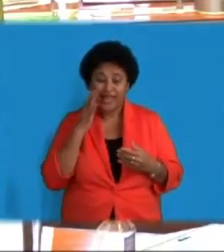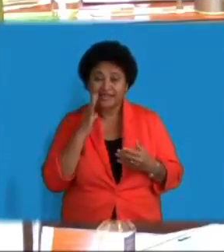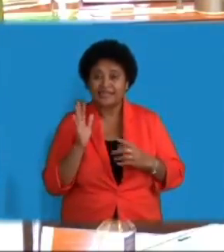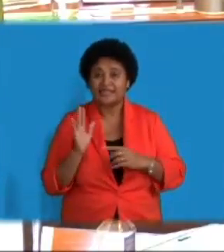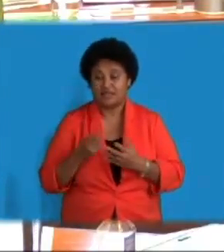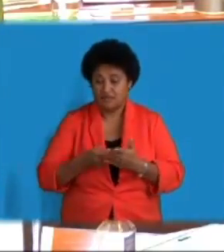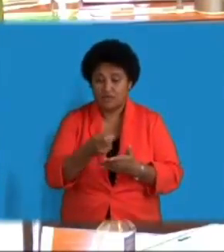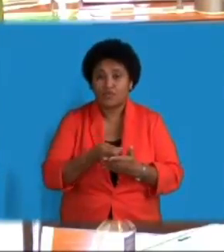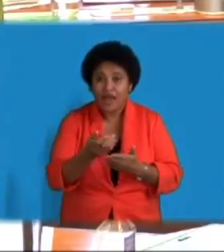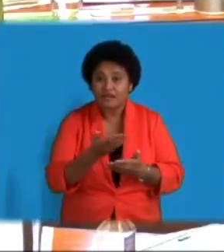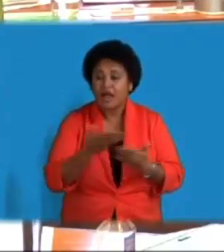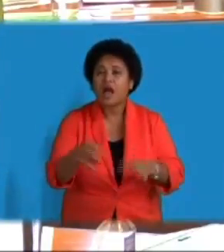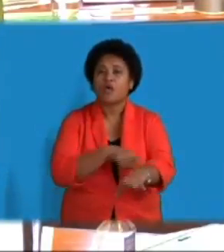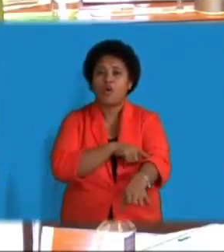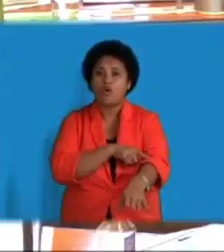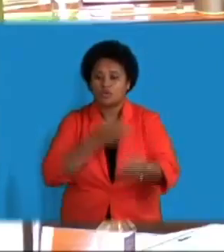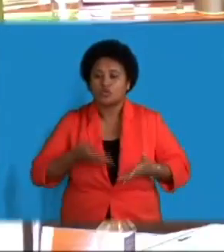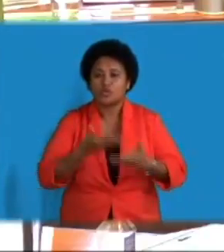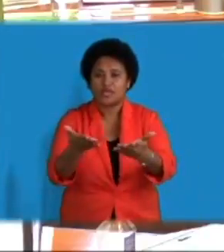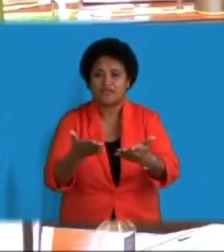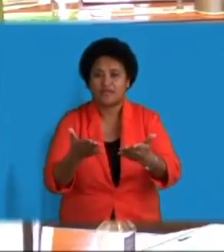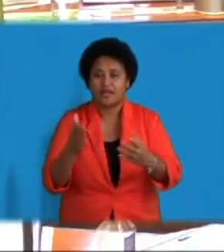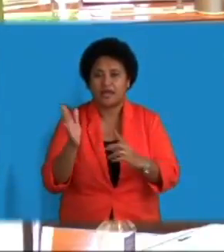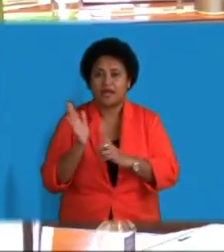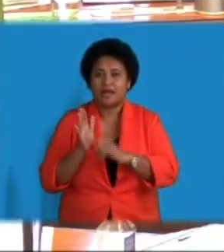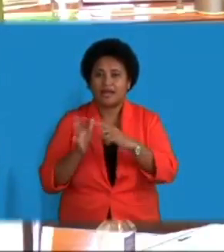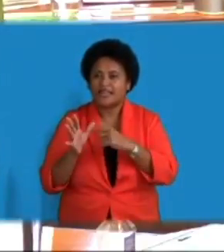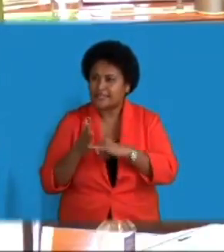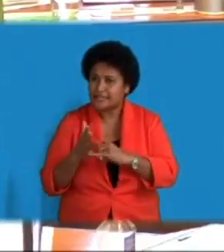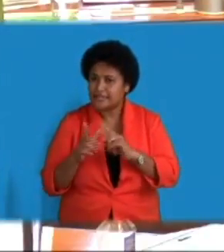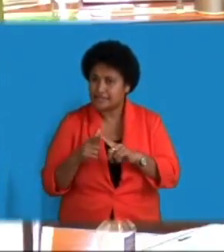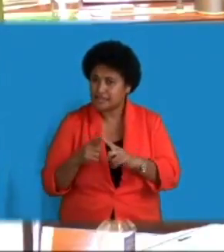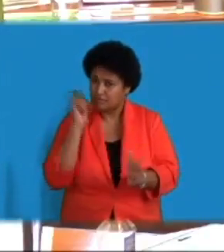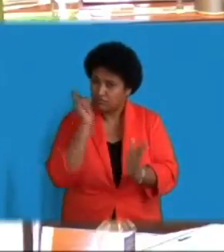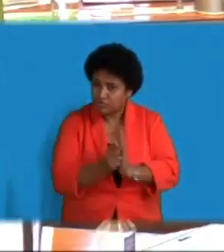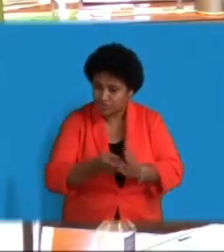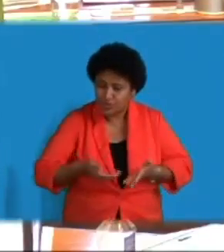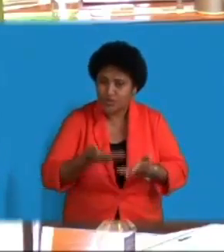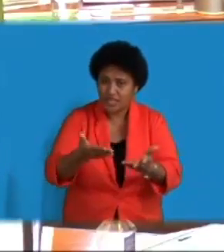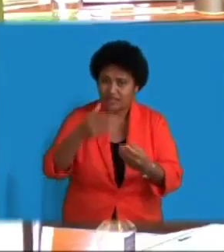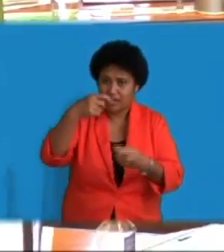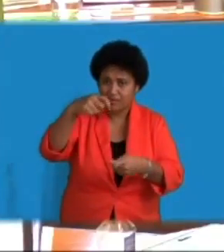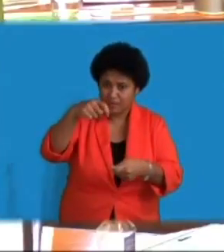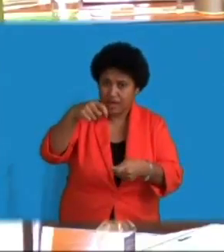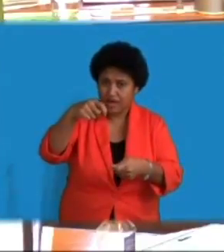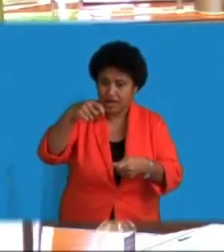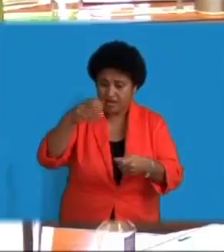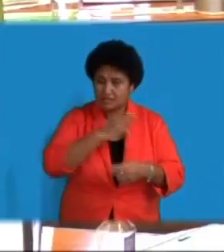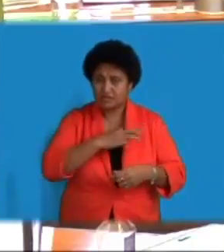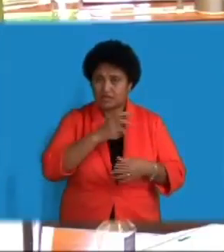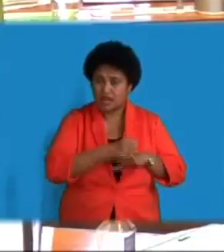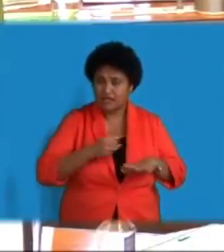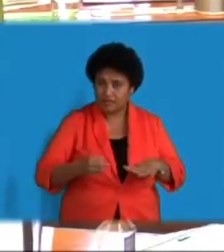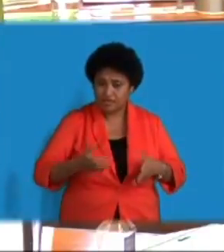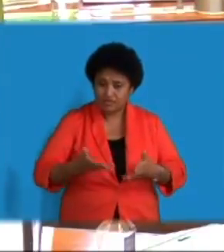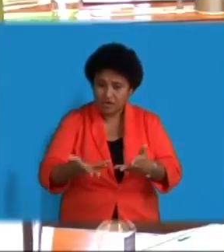take to issue proper leases? Does the Ministry act instantly on the lease notices issued by a government? Or does it wait